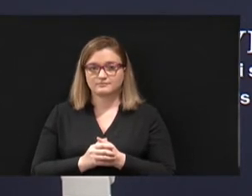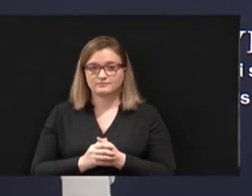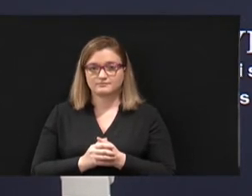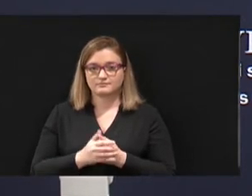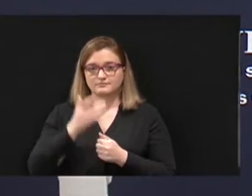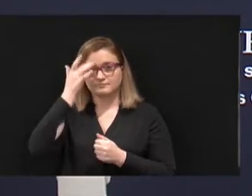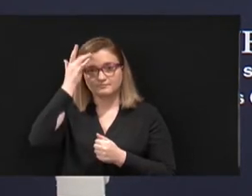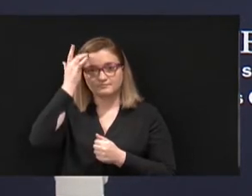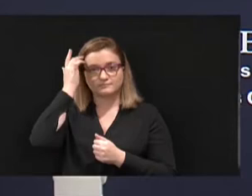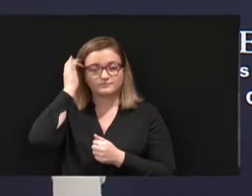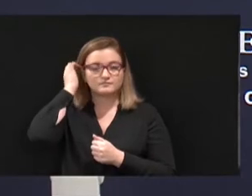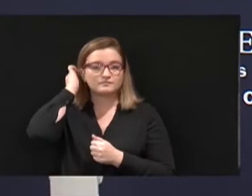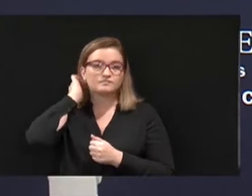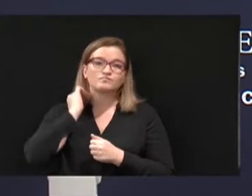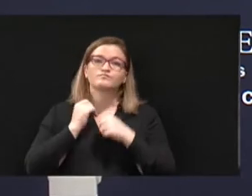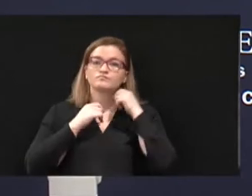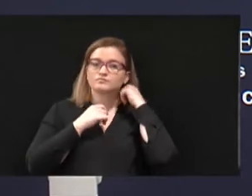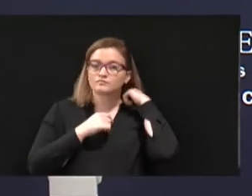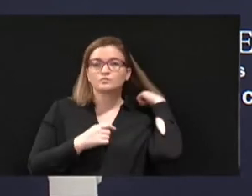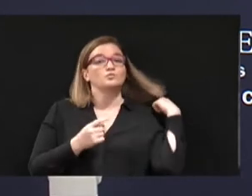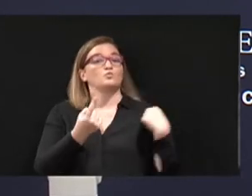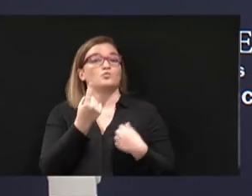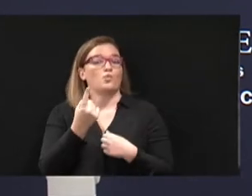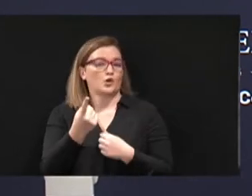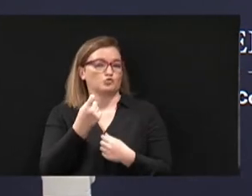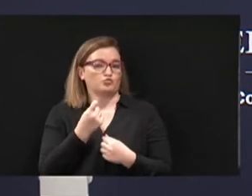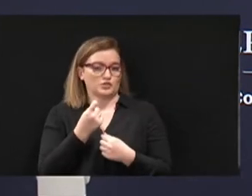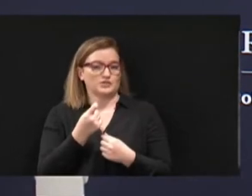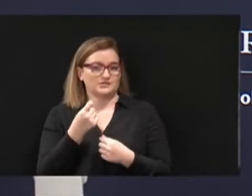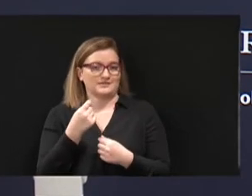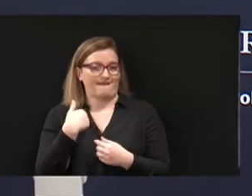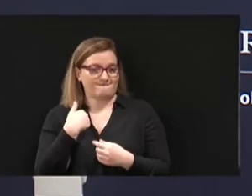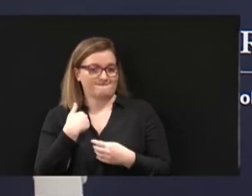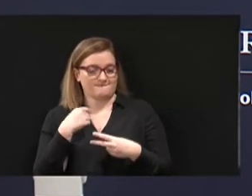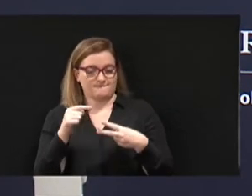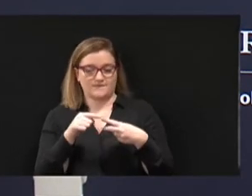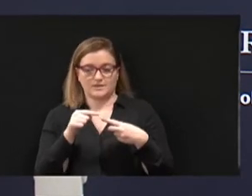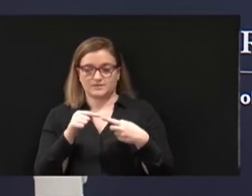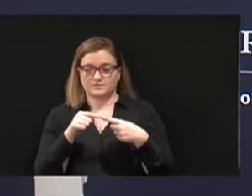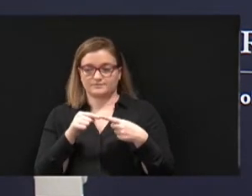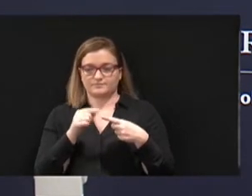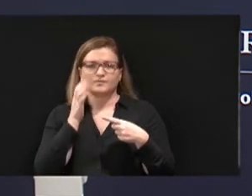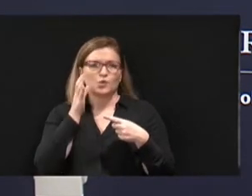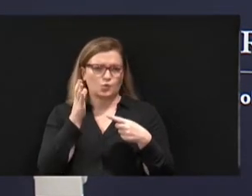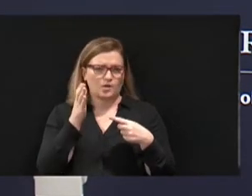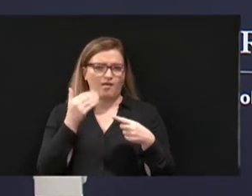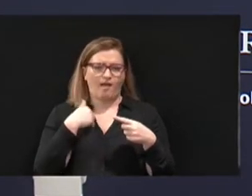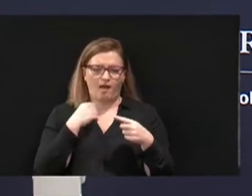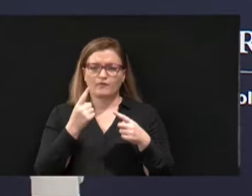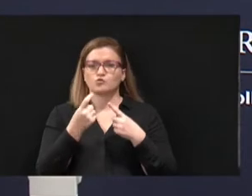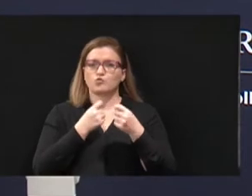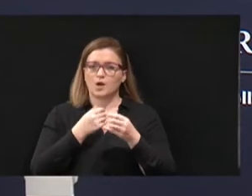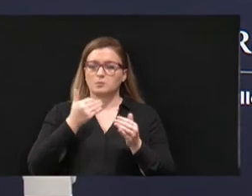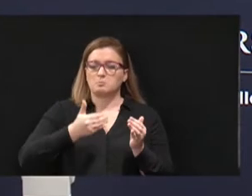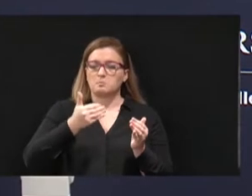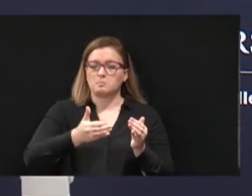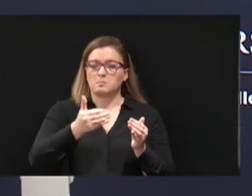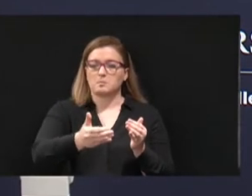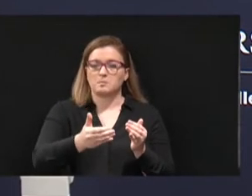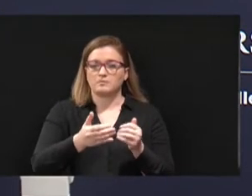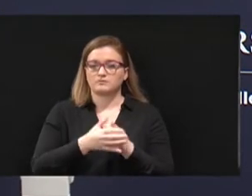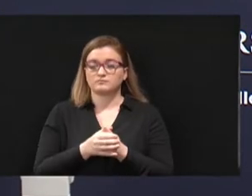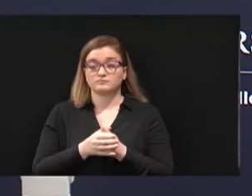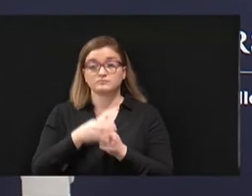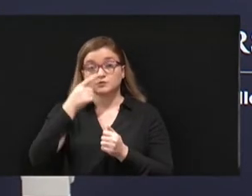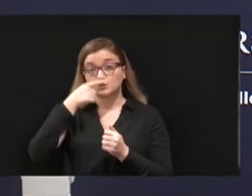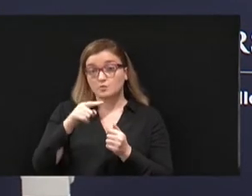The question that's come off, and we'll be getting questions off our feed, can you chat a little bit